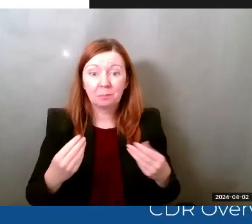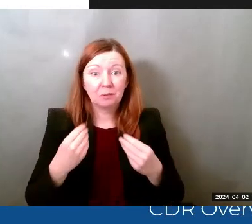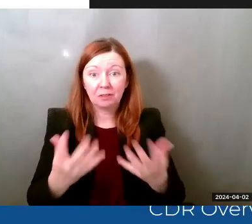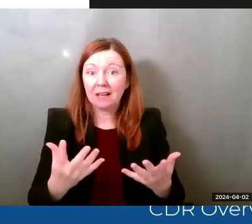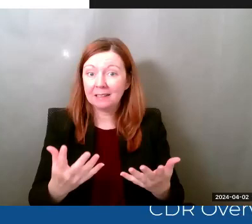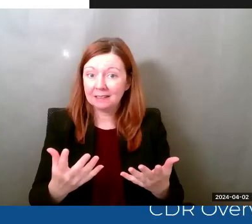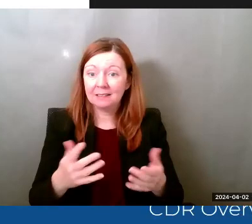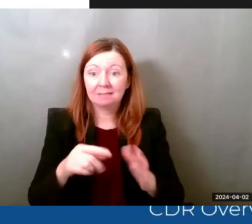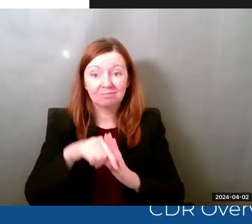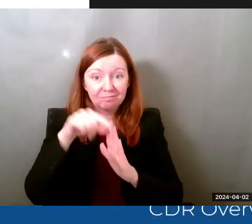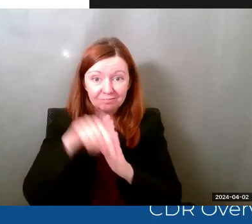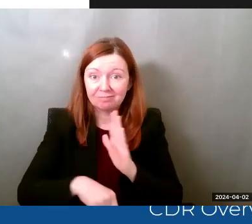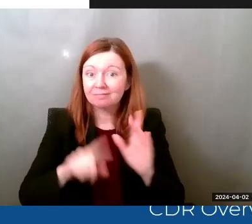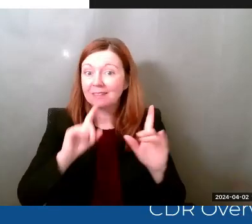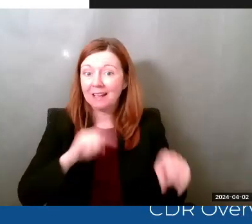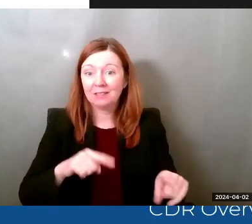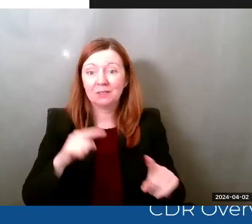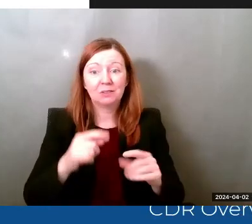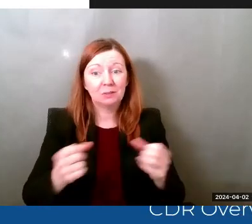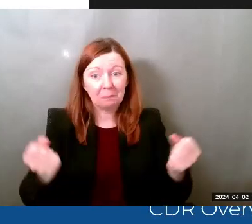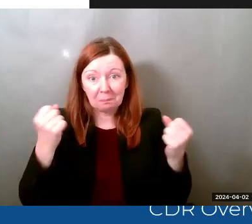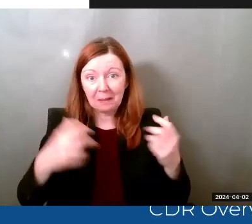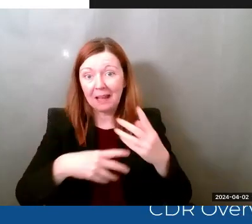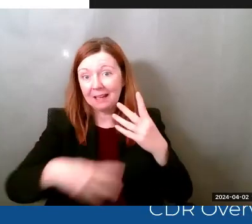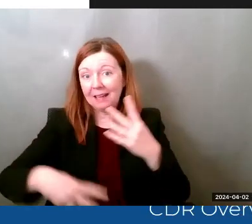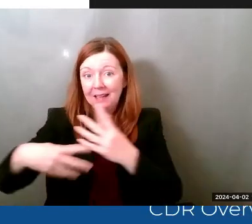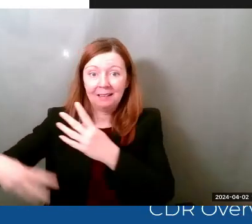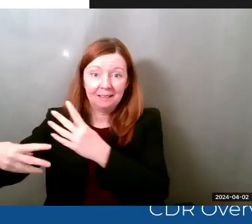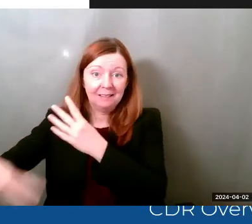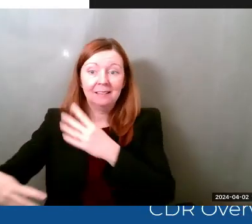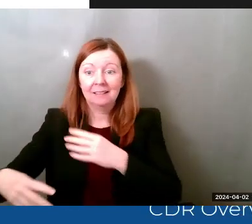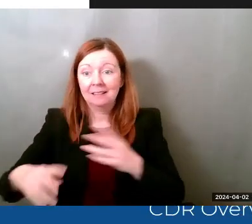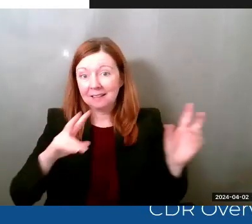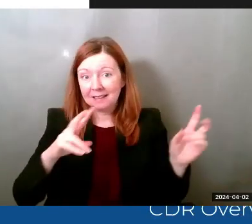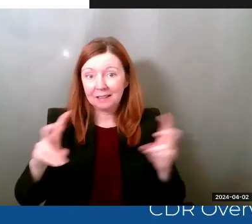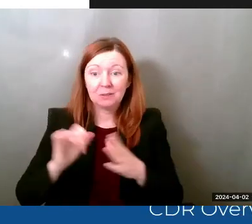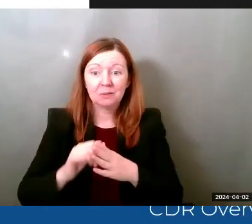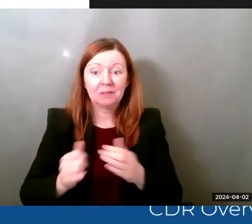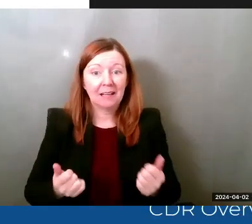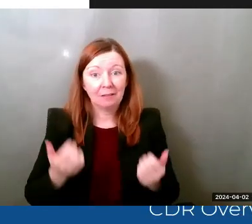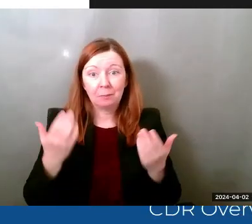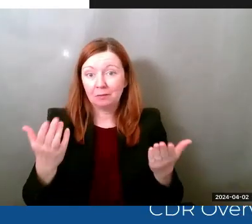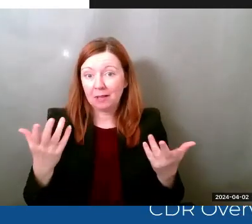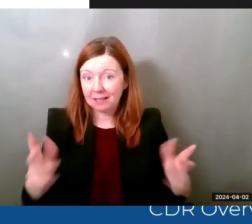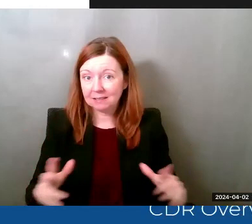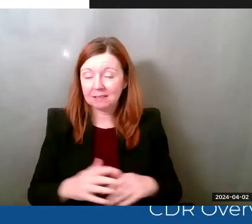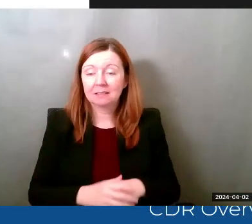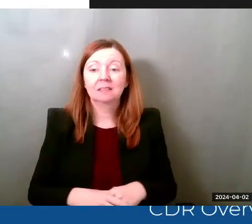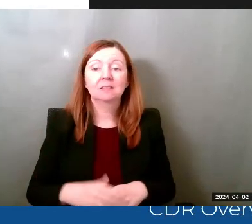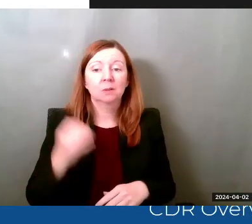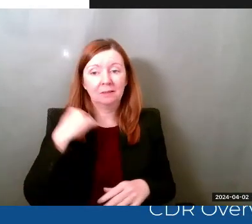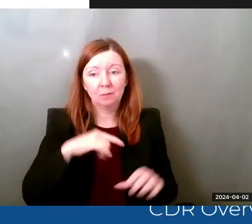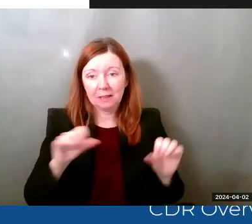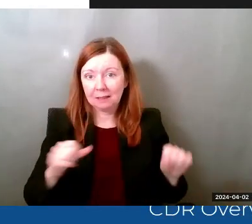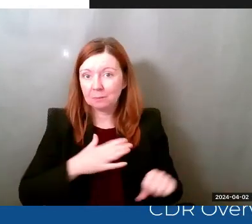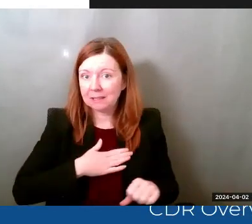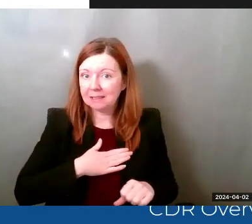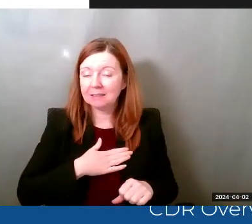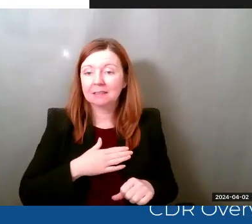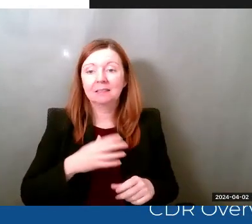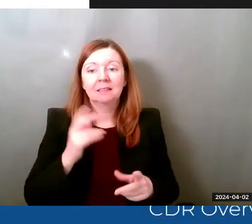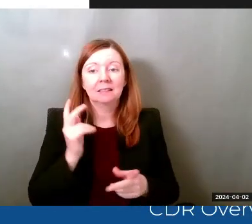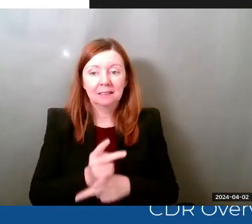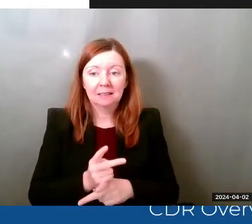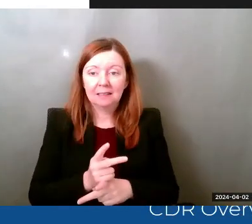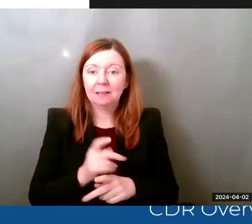provided significant answers to a number of issues that have been raised. So if we can keep